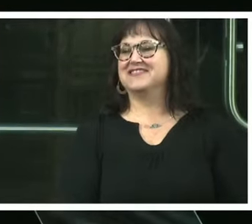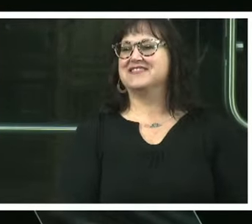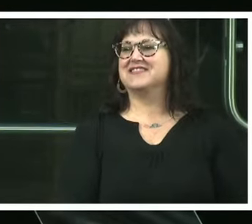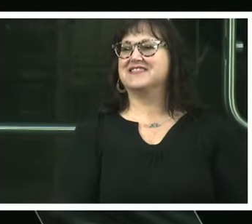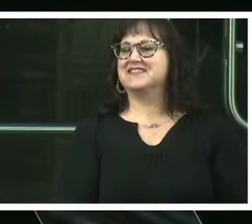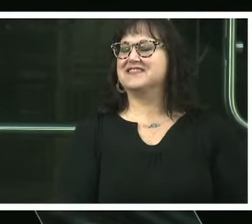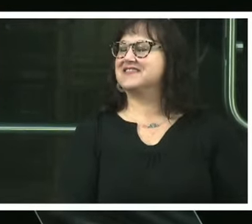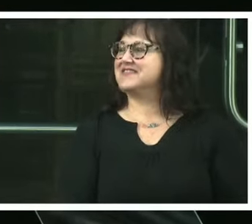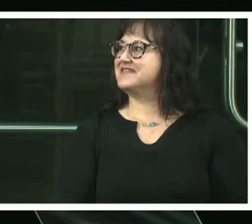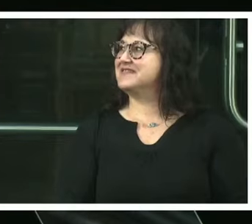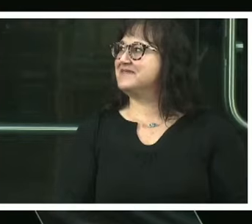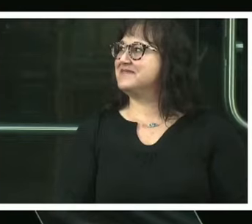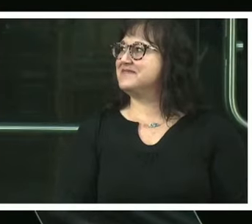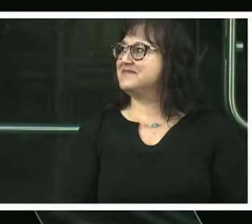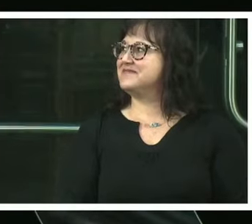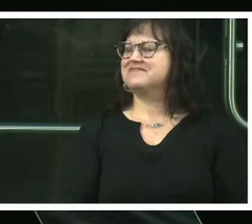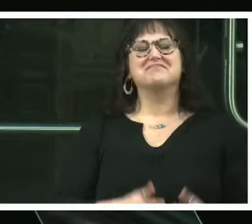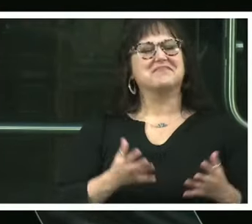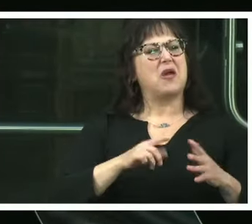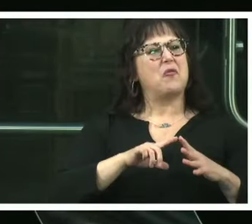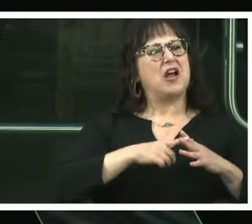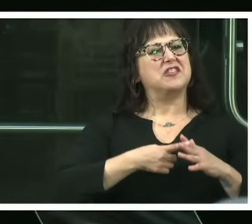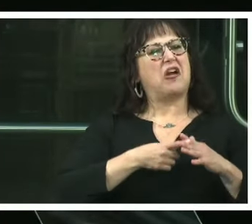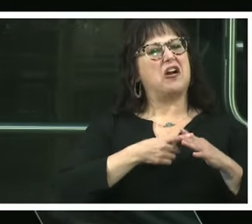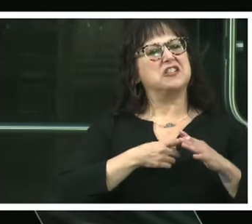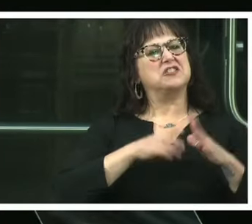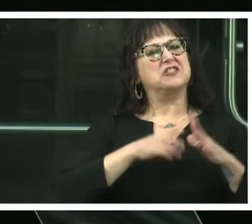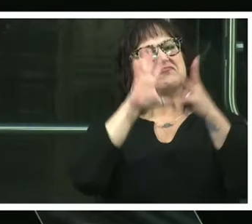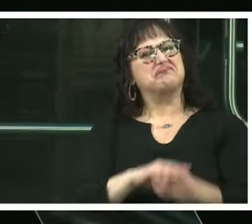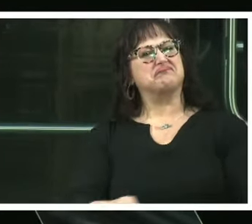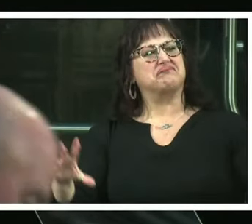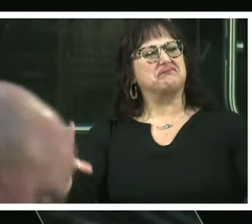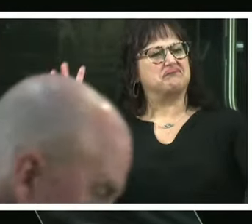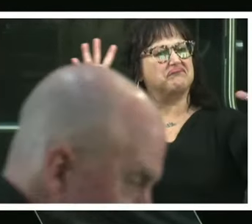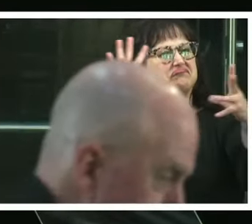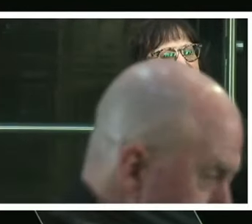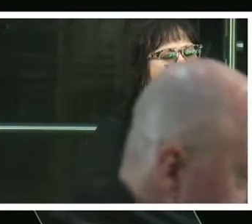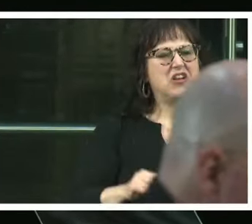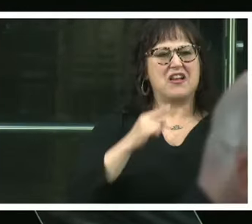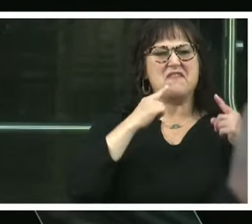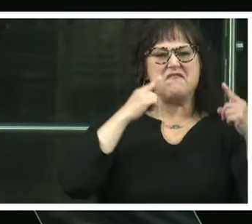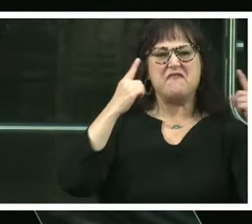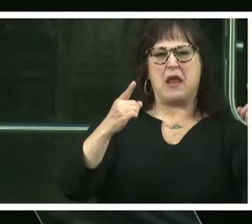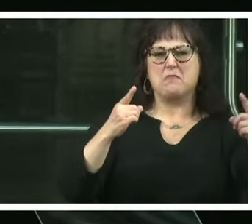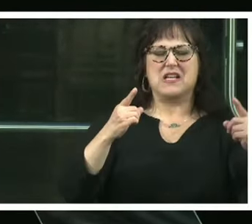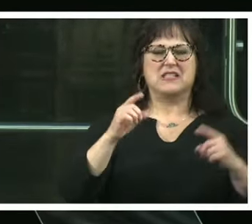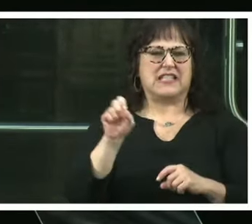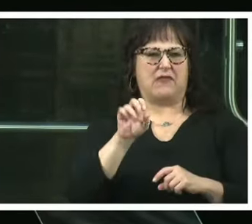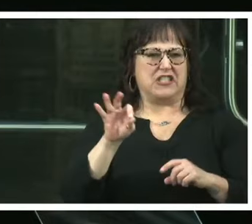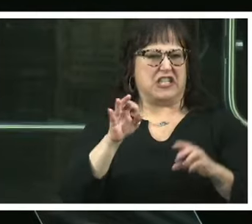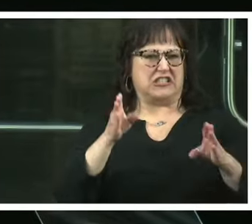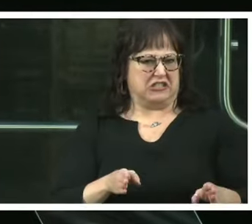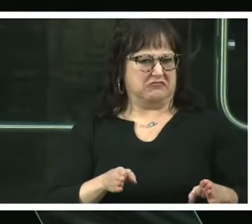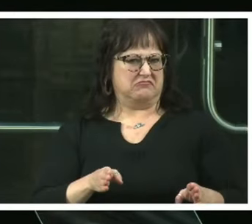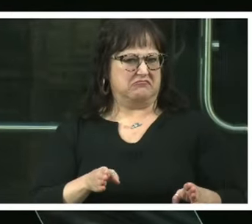I want to start by telling you a story about a famous San Franciscan. Born